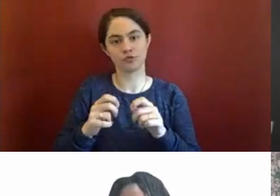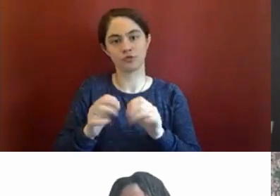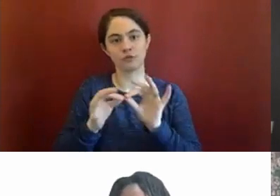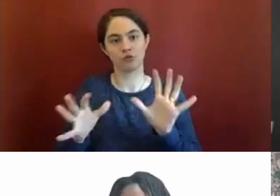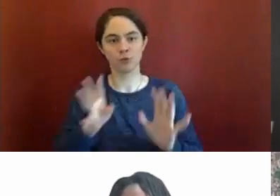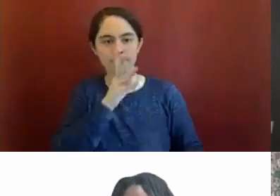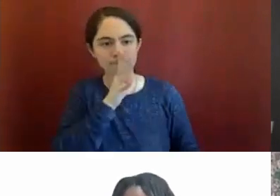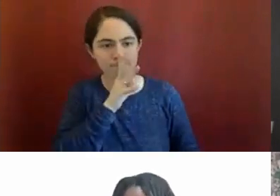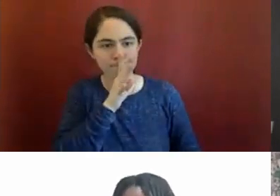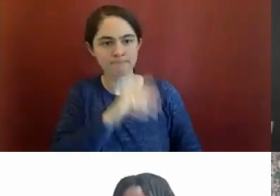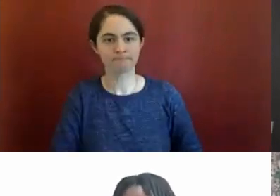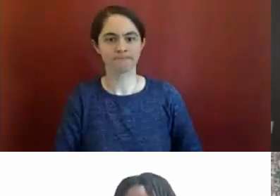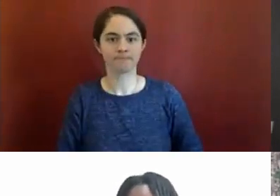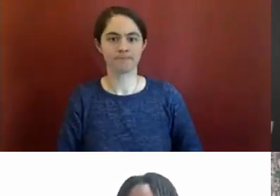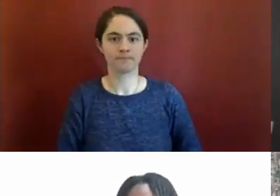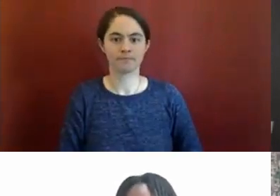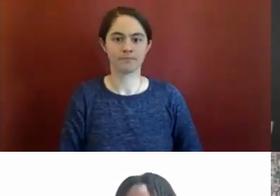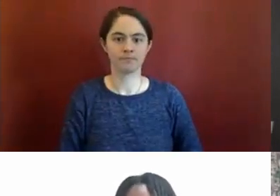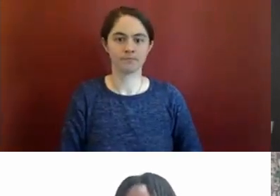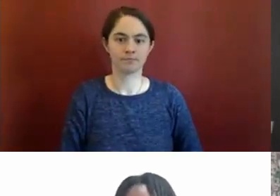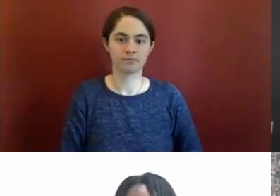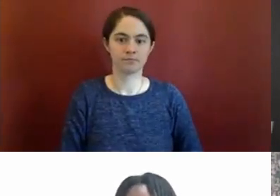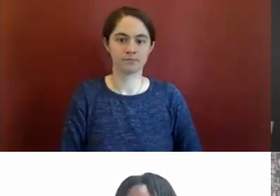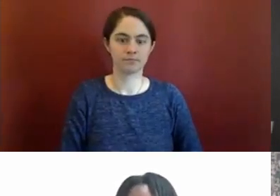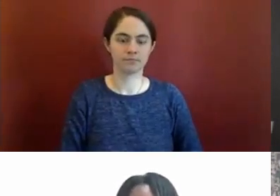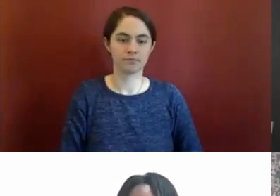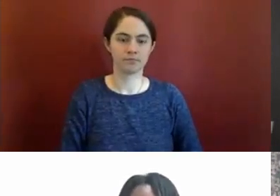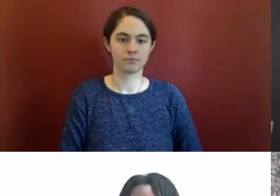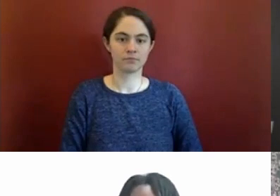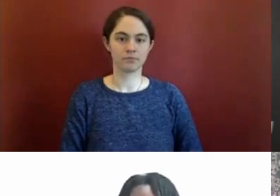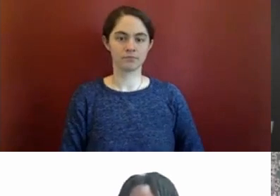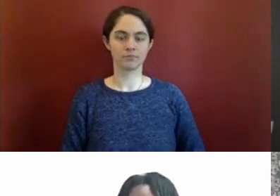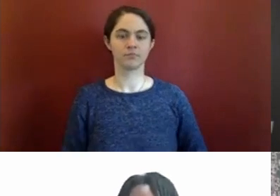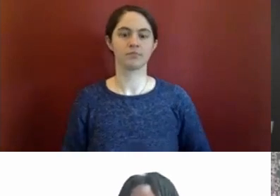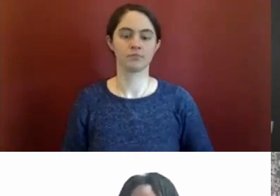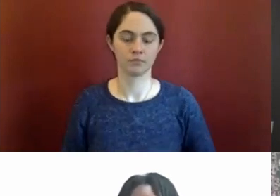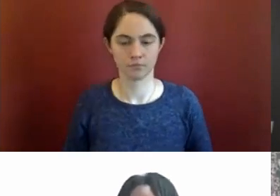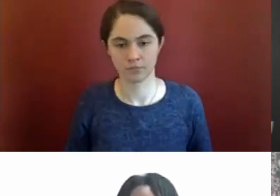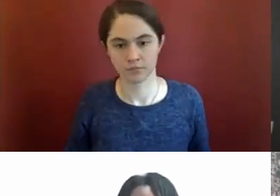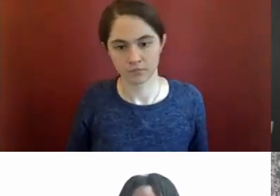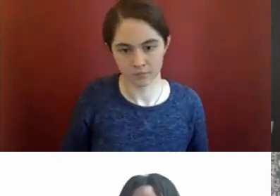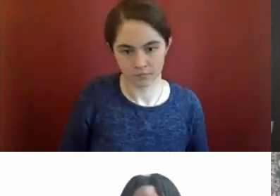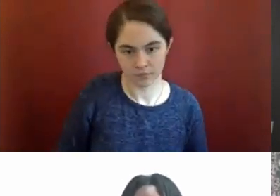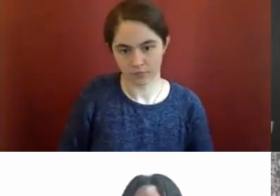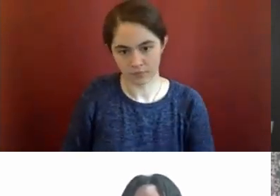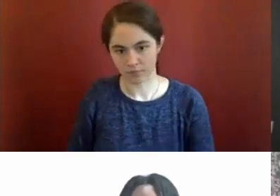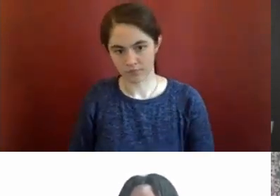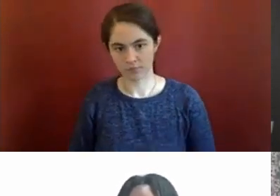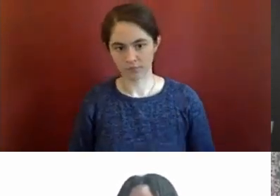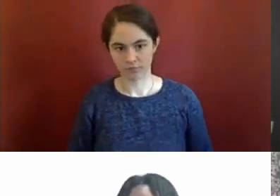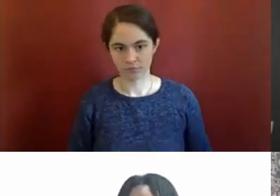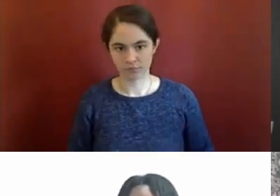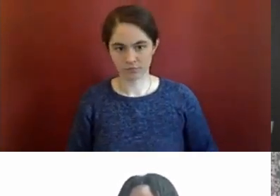otros idiomas, pero no había traducción para tu mamá. No entendí